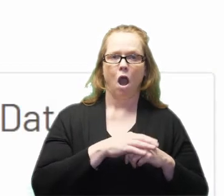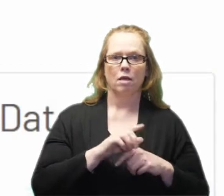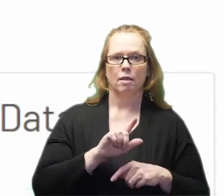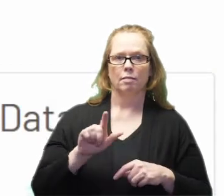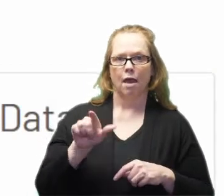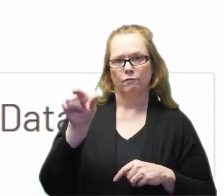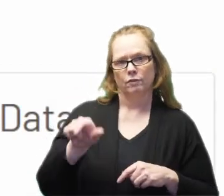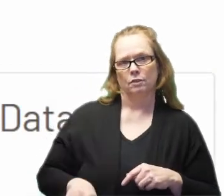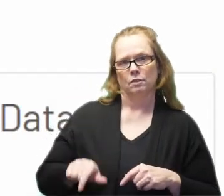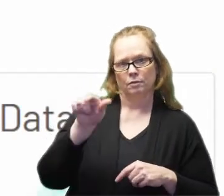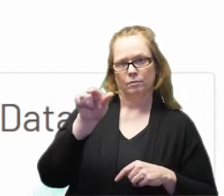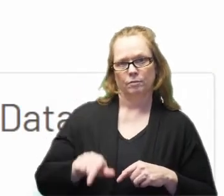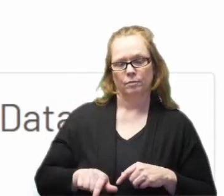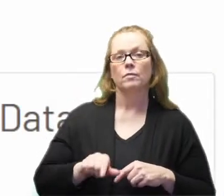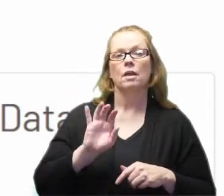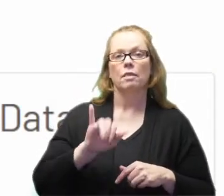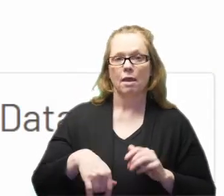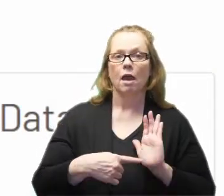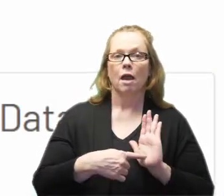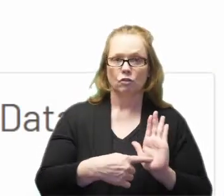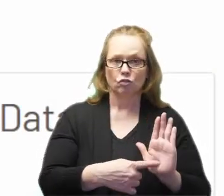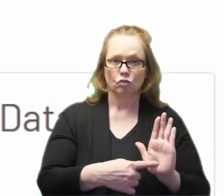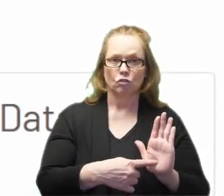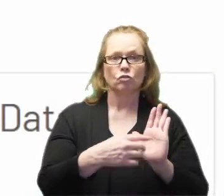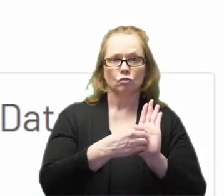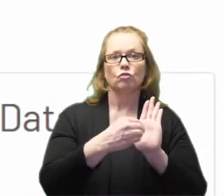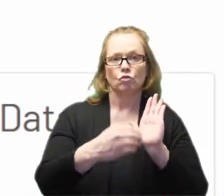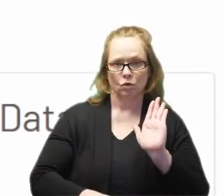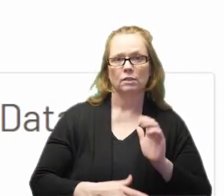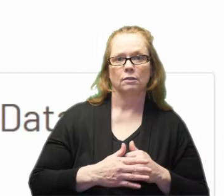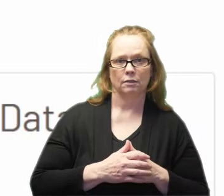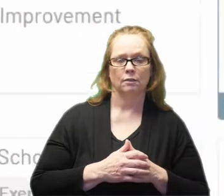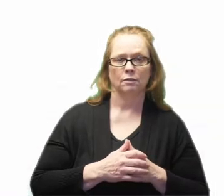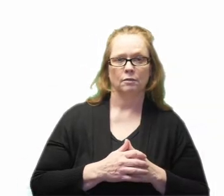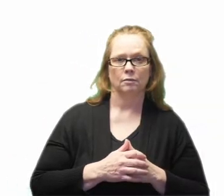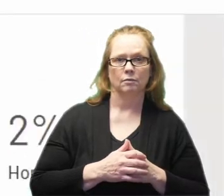of the screen, which should read Students.